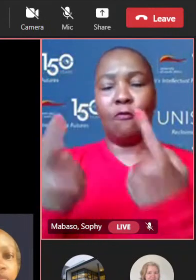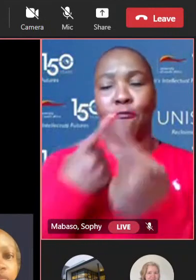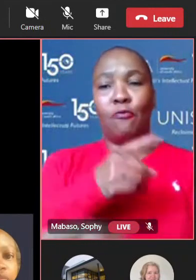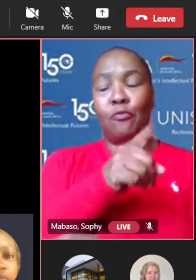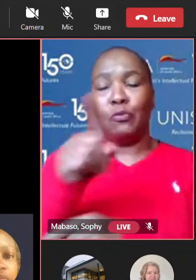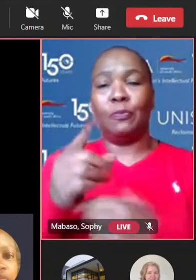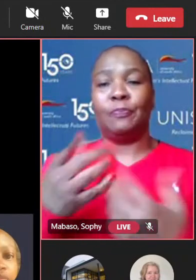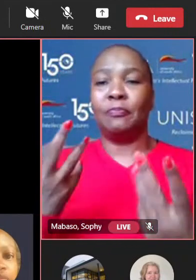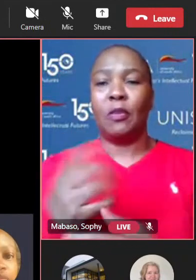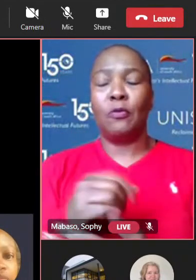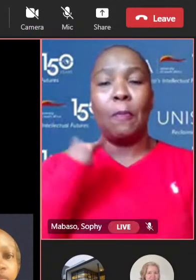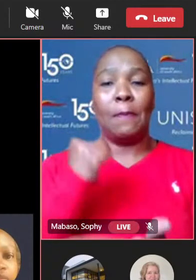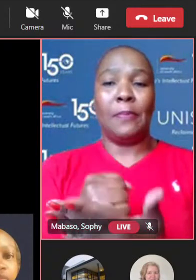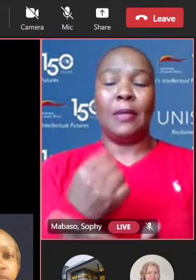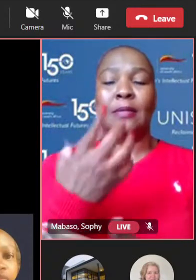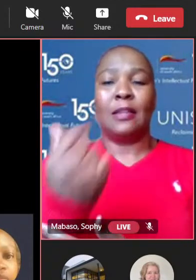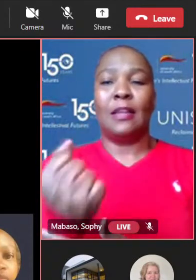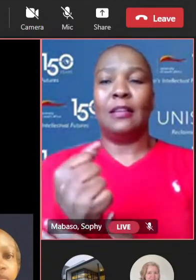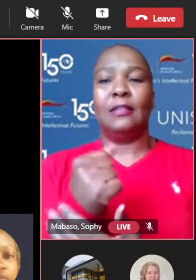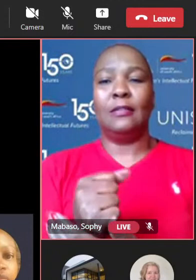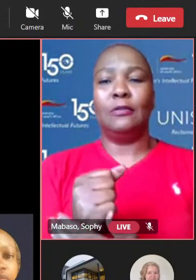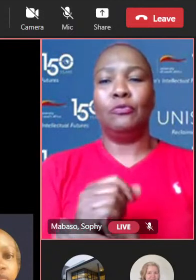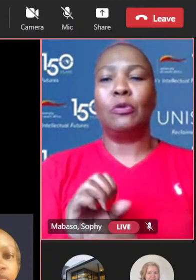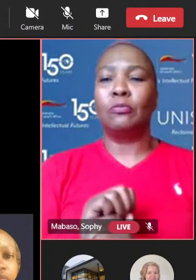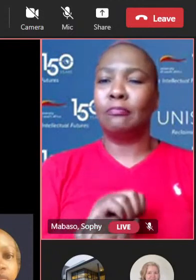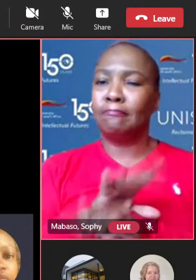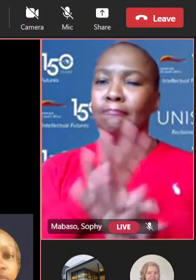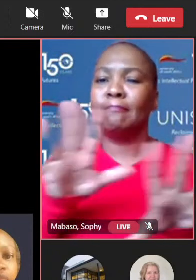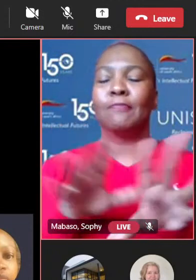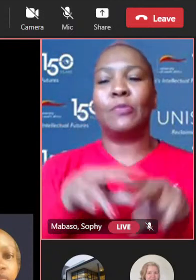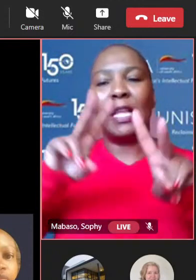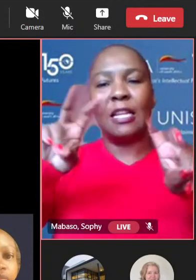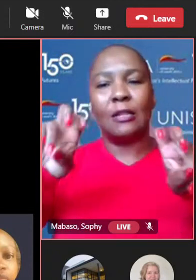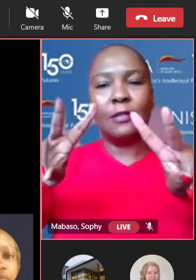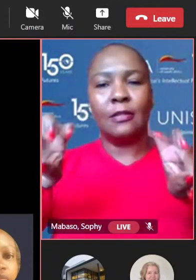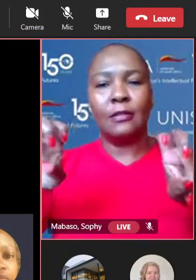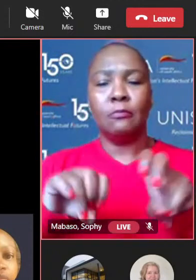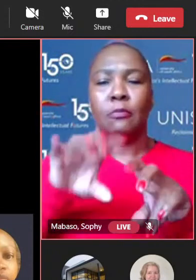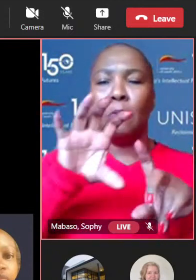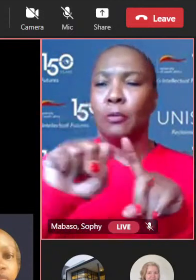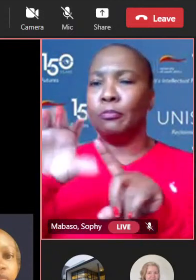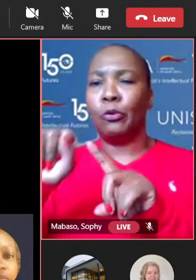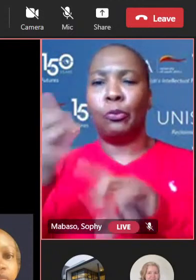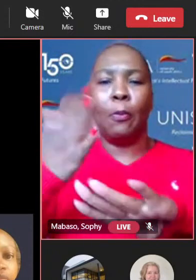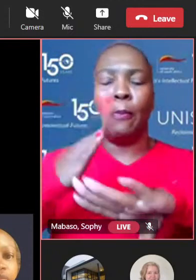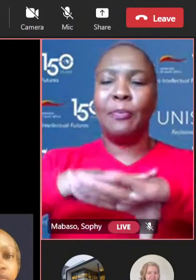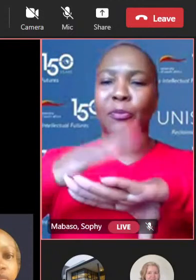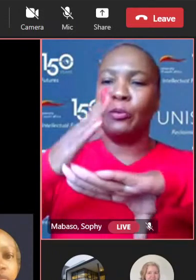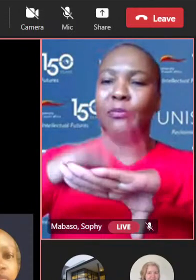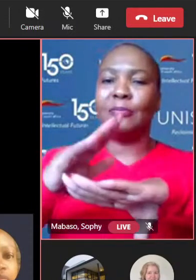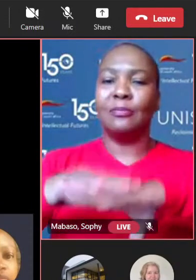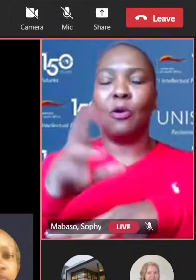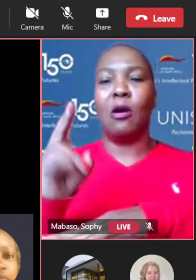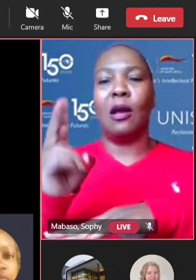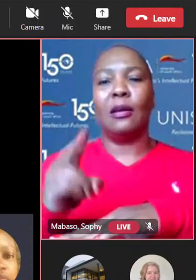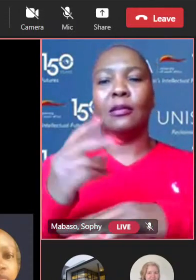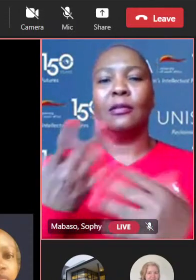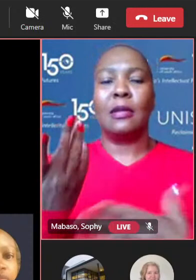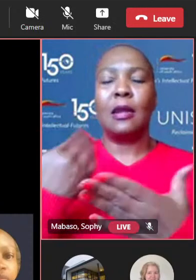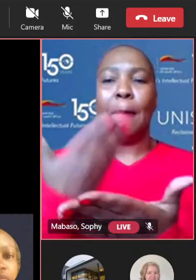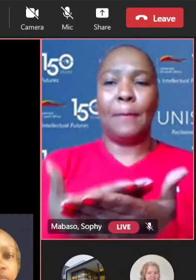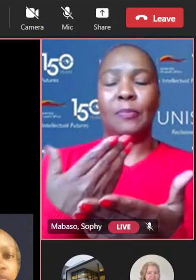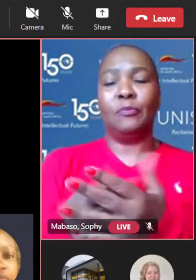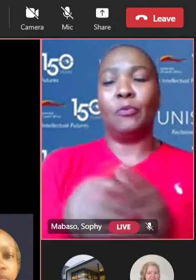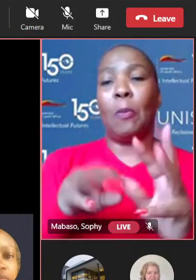must have the ability to explore, research, want to find out more, and also have the ability to manage your time